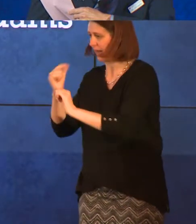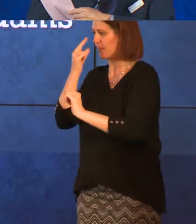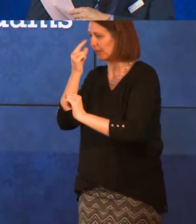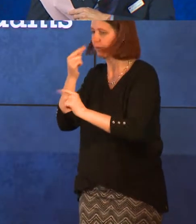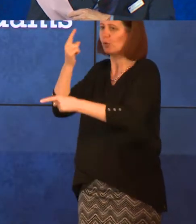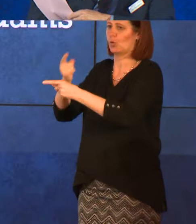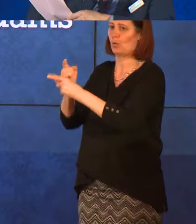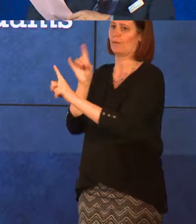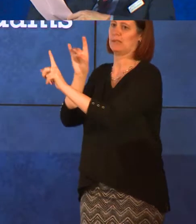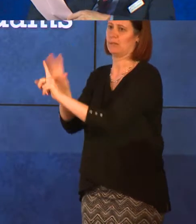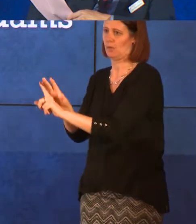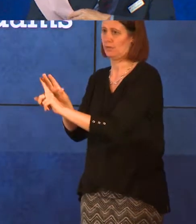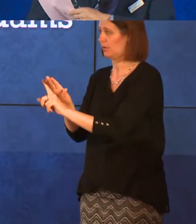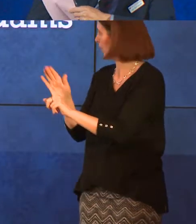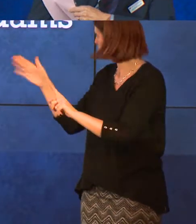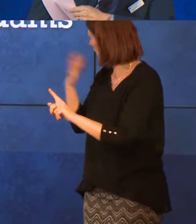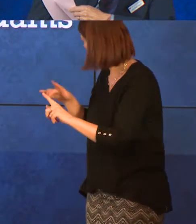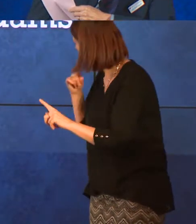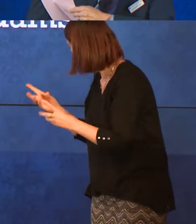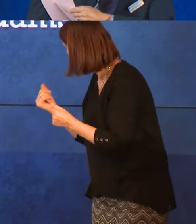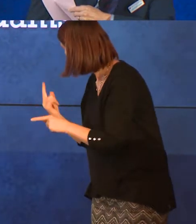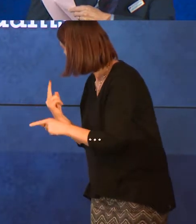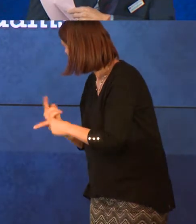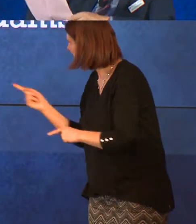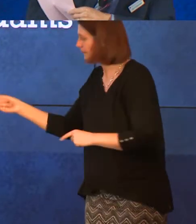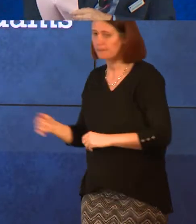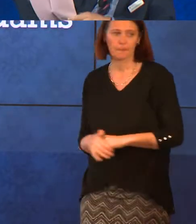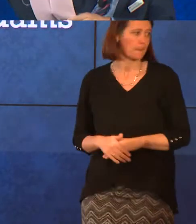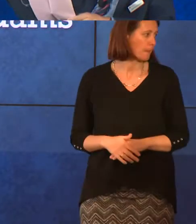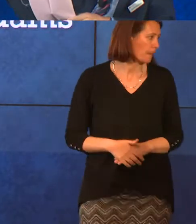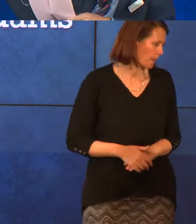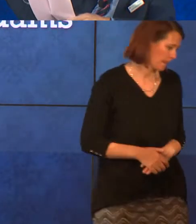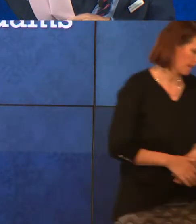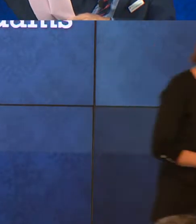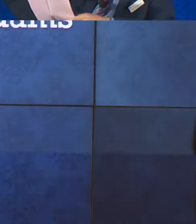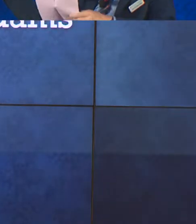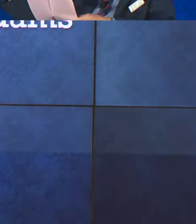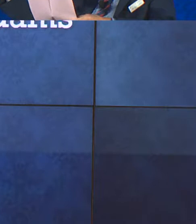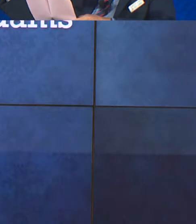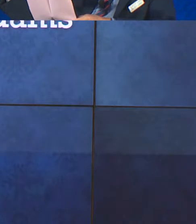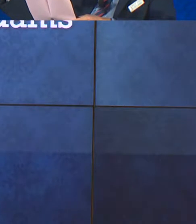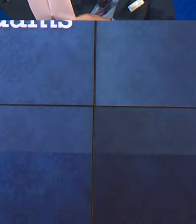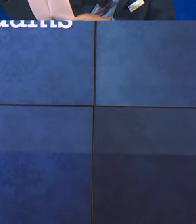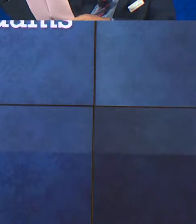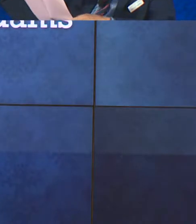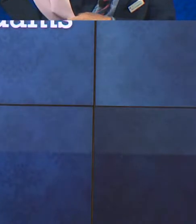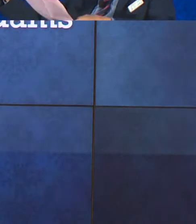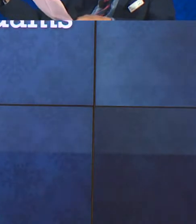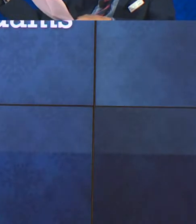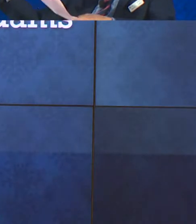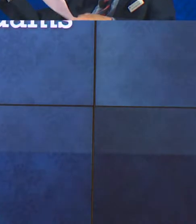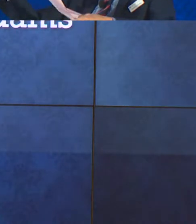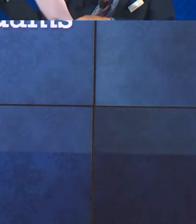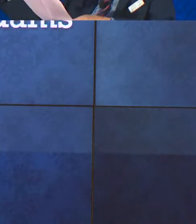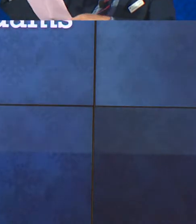speak for themselves. Would you like to say anything? Sure. So access to adequate services would be the key area. For